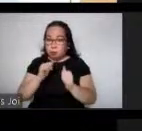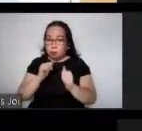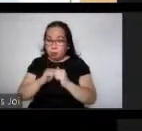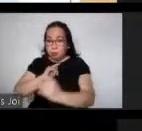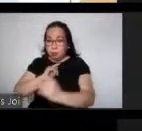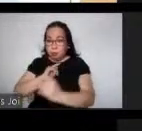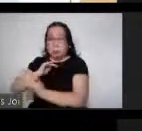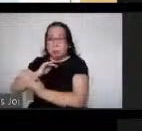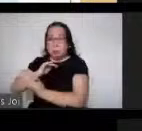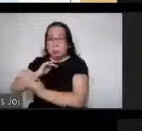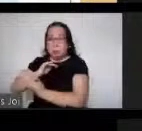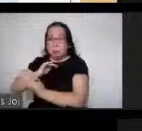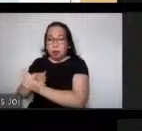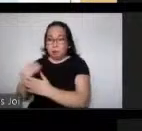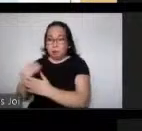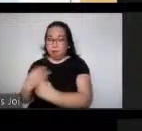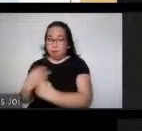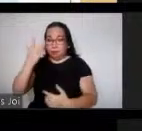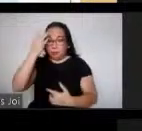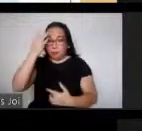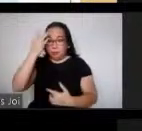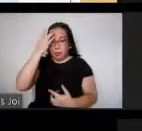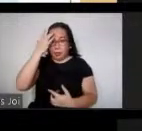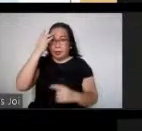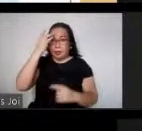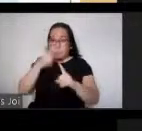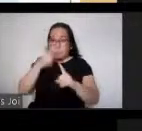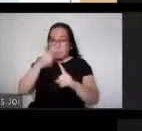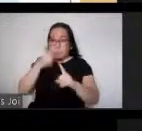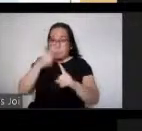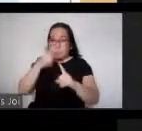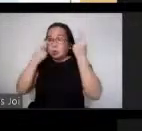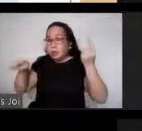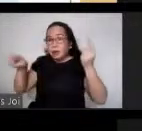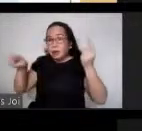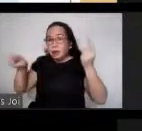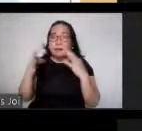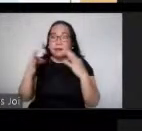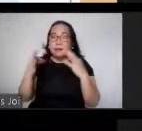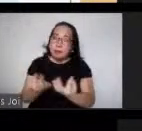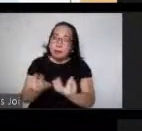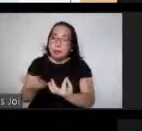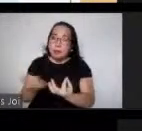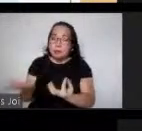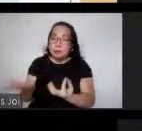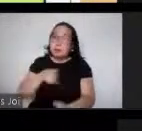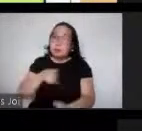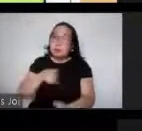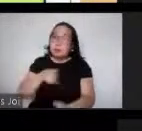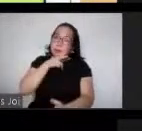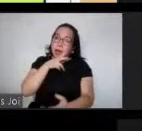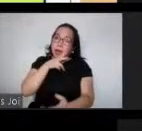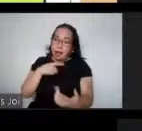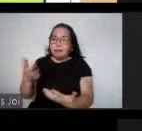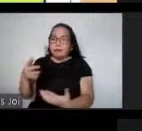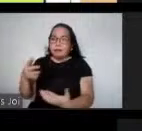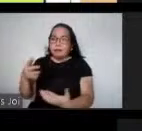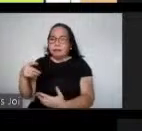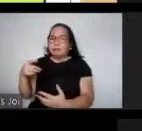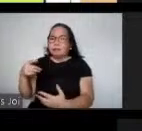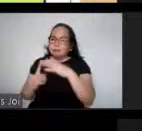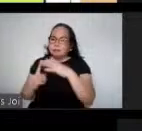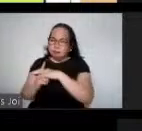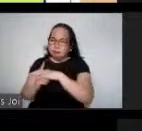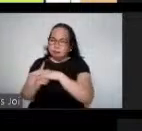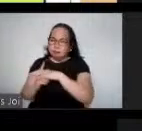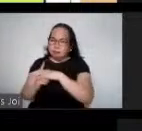we might have to take care of families who are either suspects or confirmed cases. Now